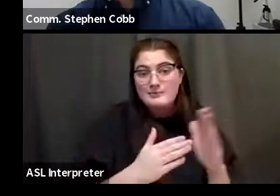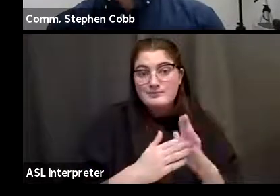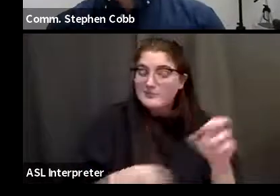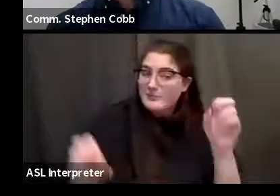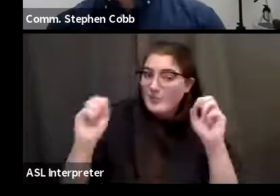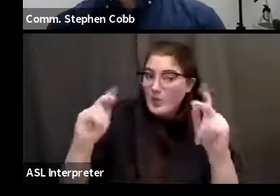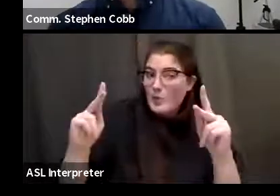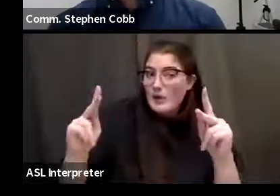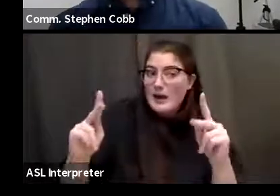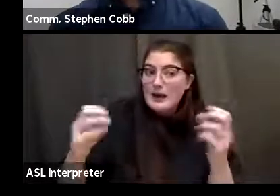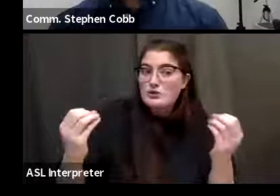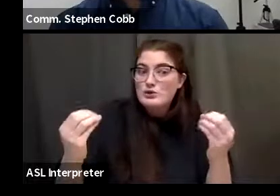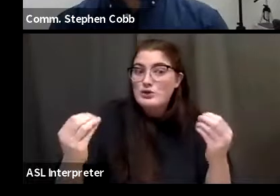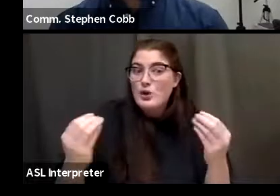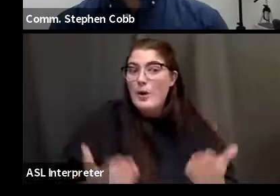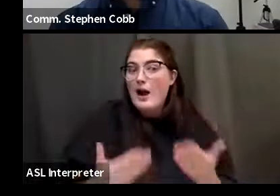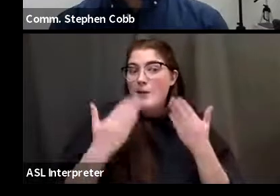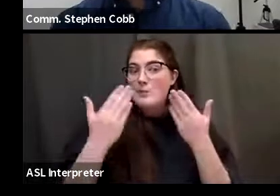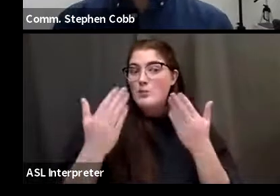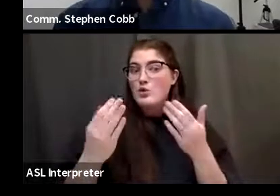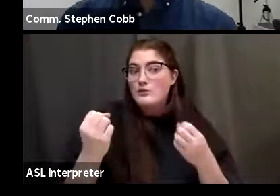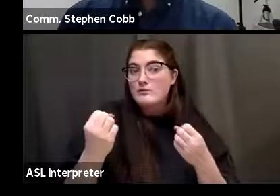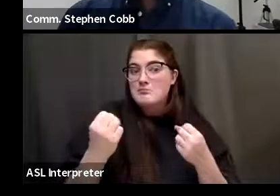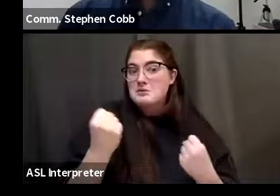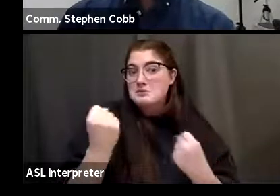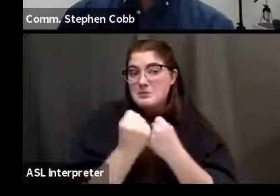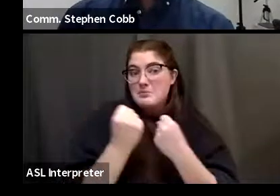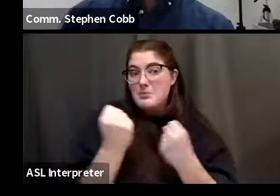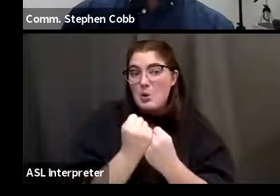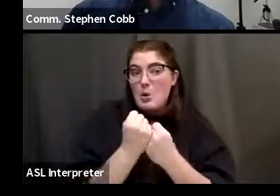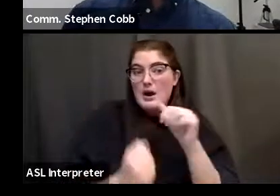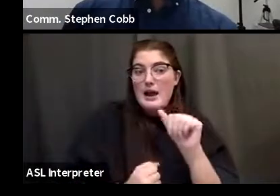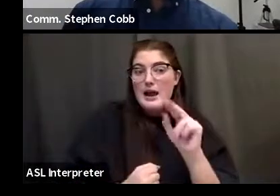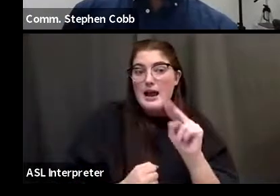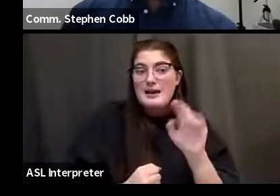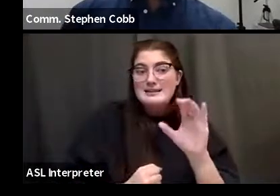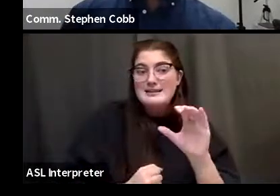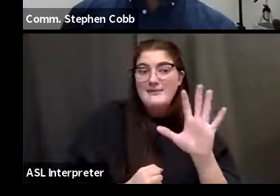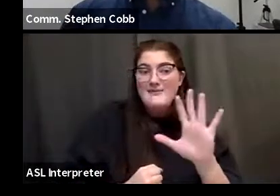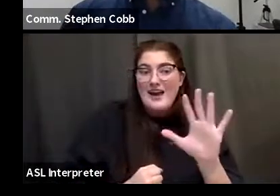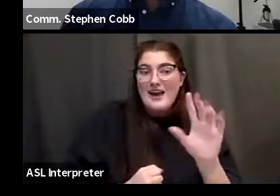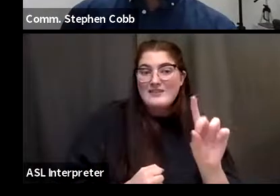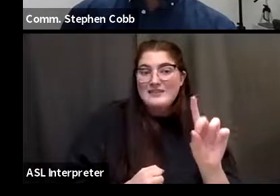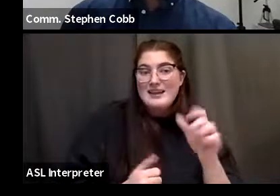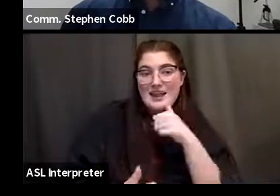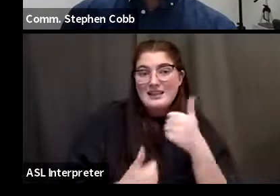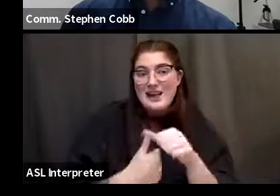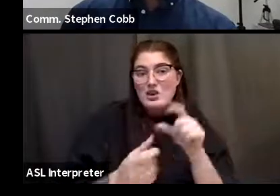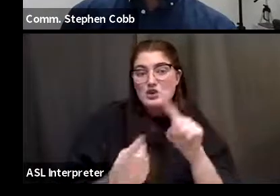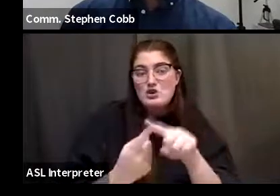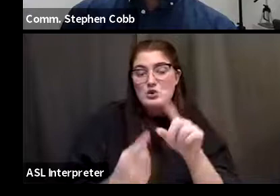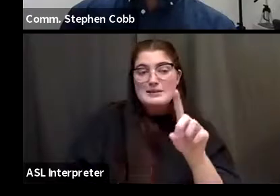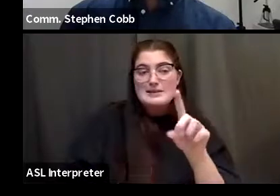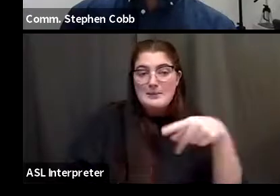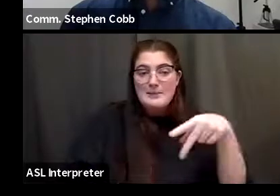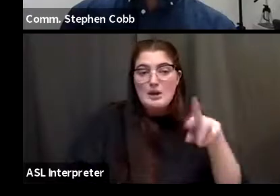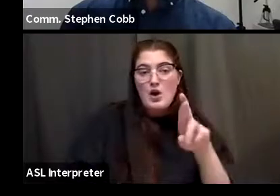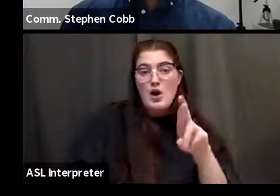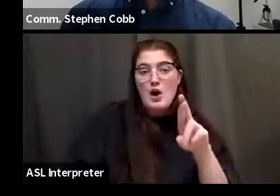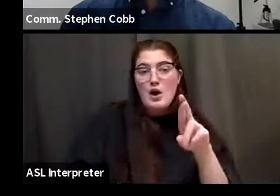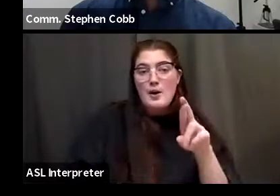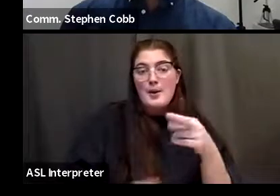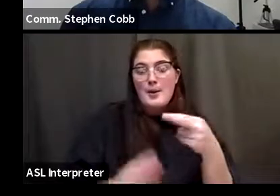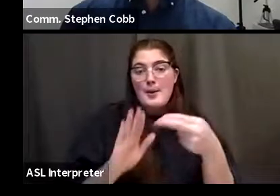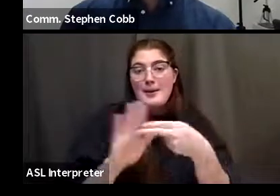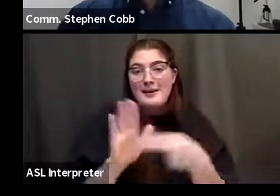Okay, so I move to support ANC 5D's letter to DPR outlining our Ready to